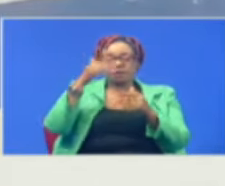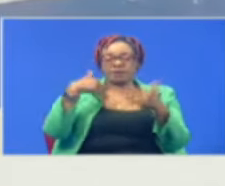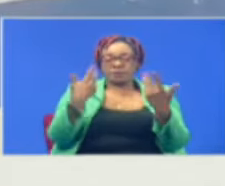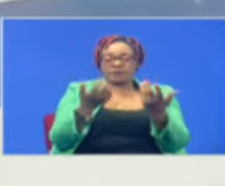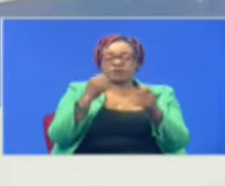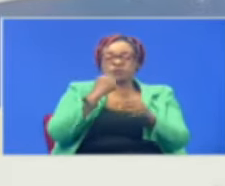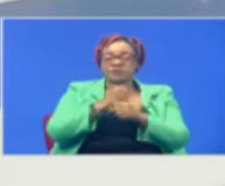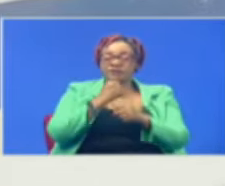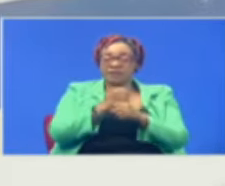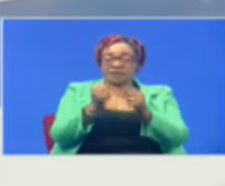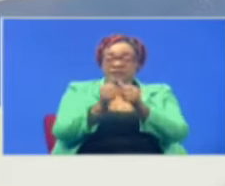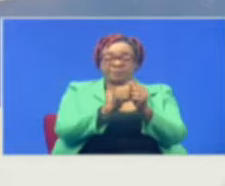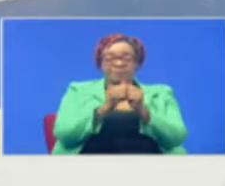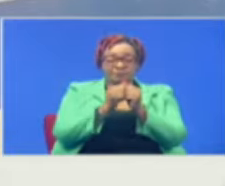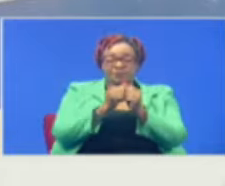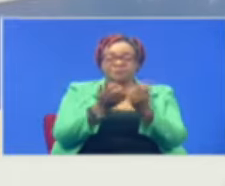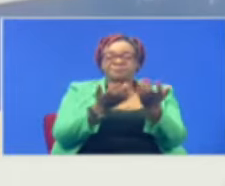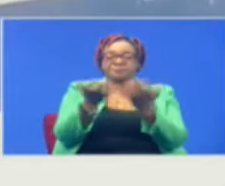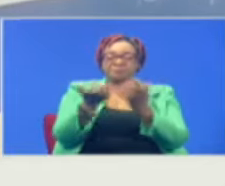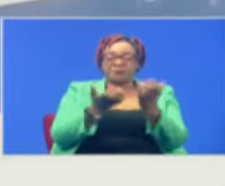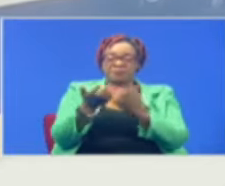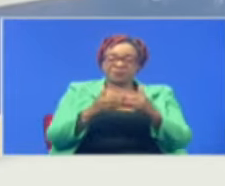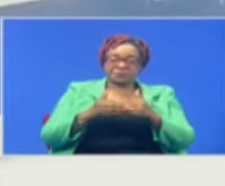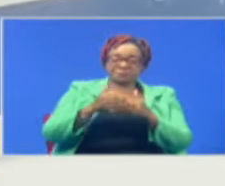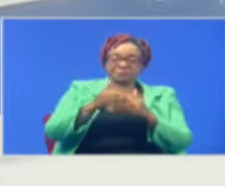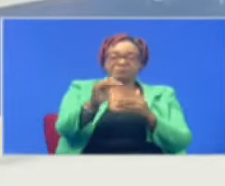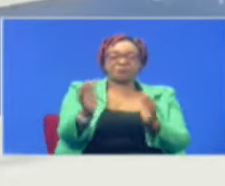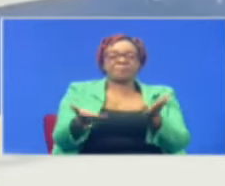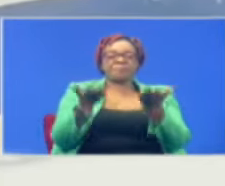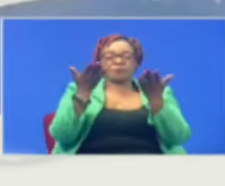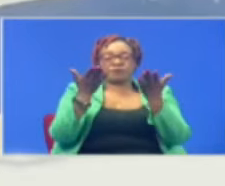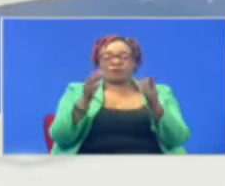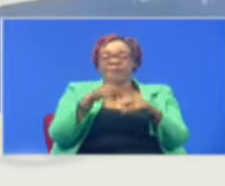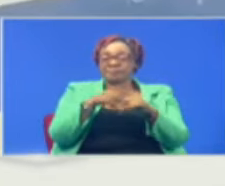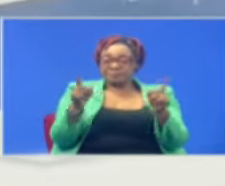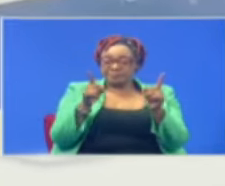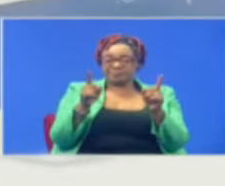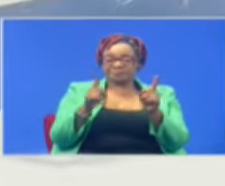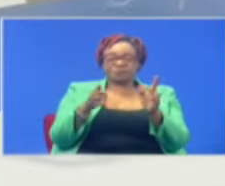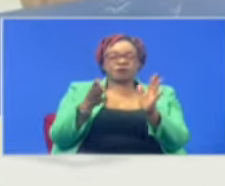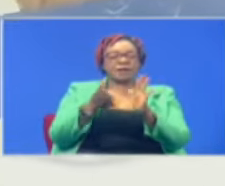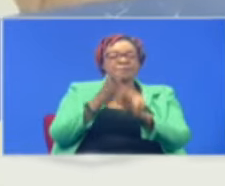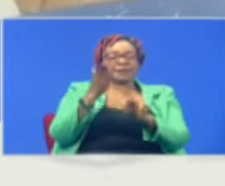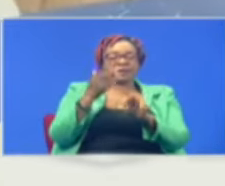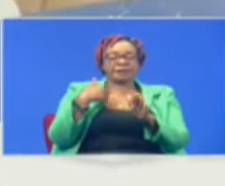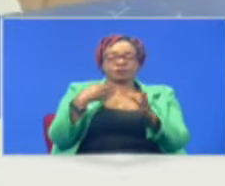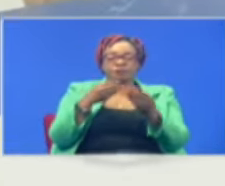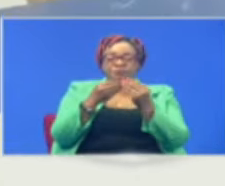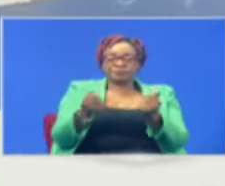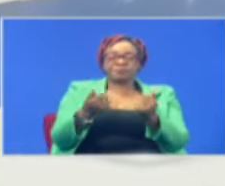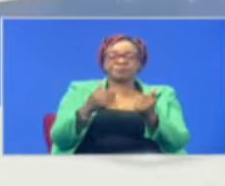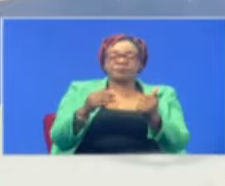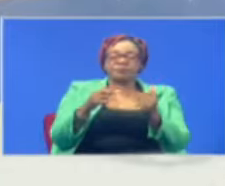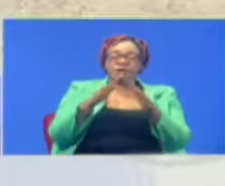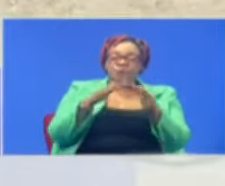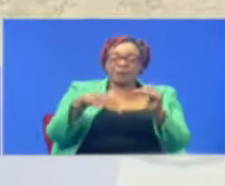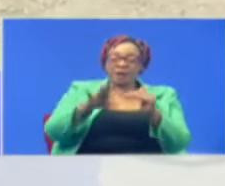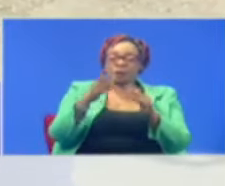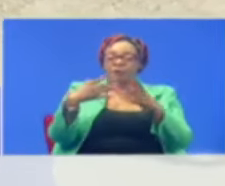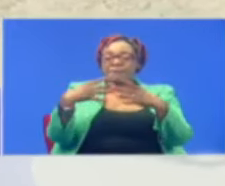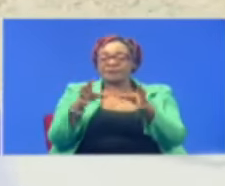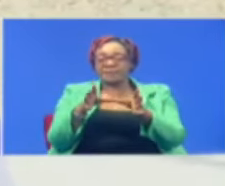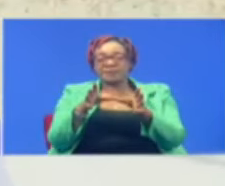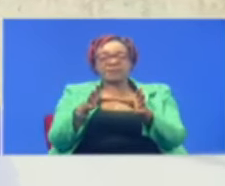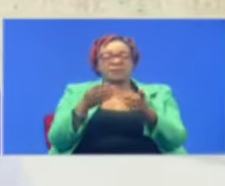pamoja tuone vile biashara inaweza kuinuka lakini sio kukimbilia kuuza nyumba yako pengine ni nyumba ya familia